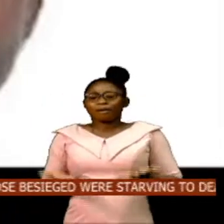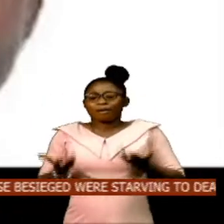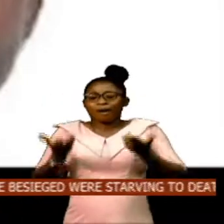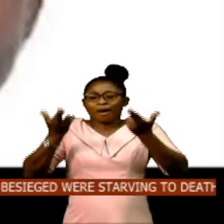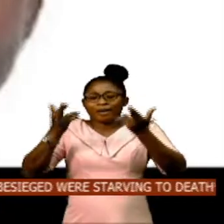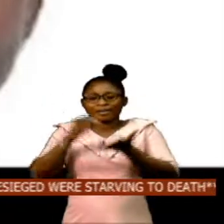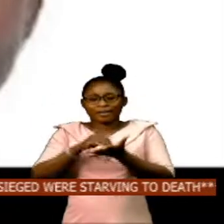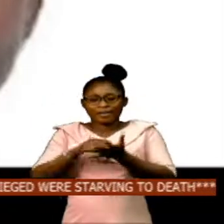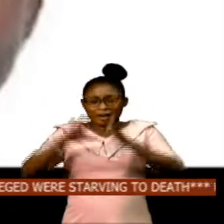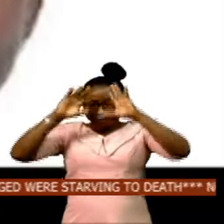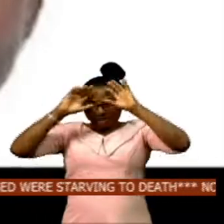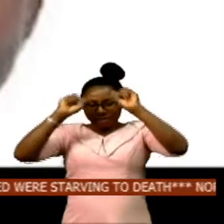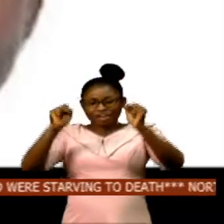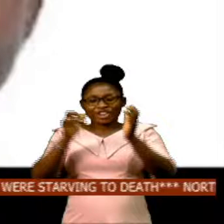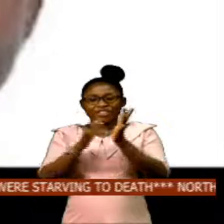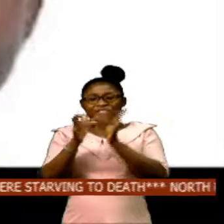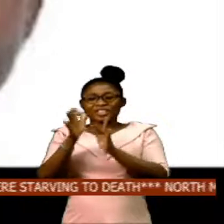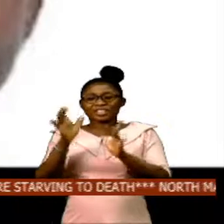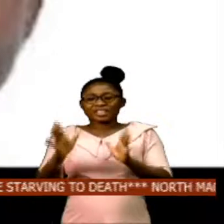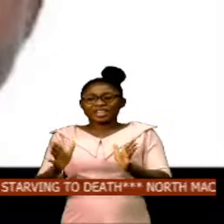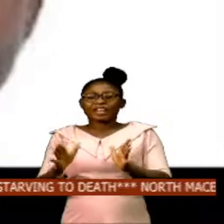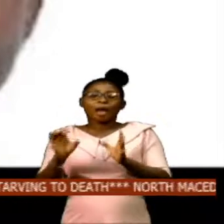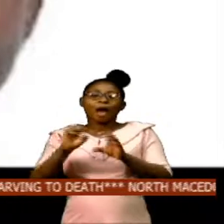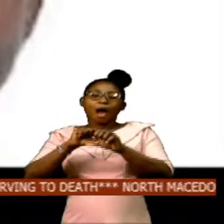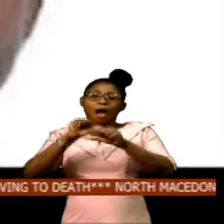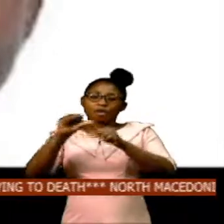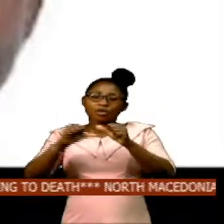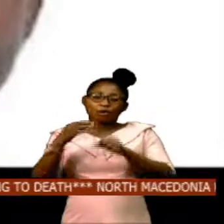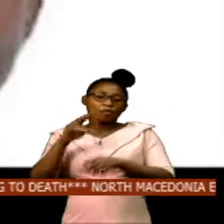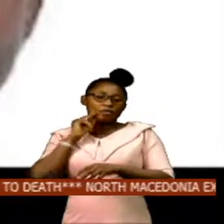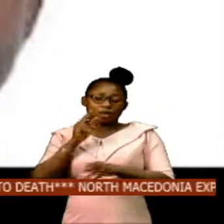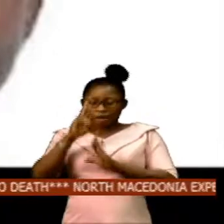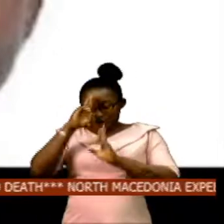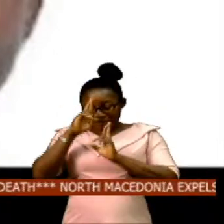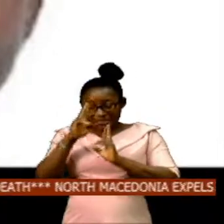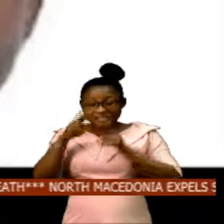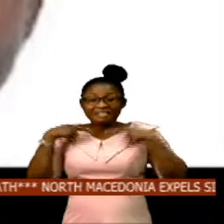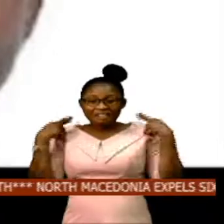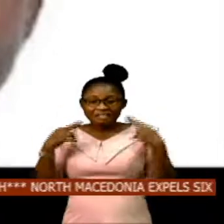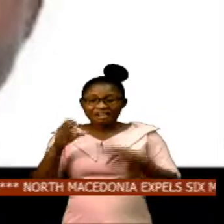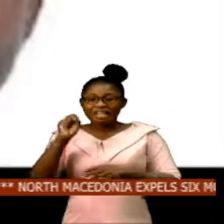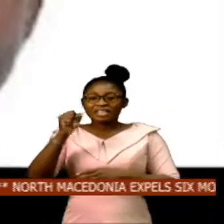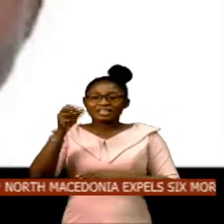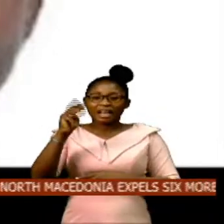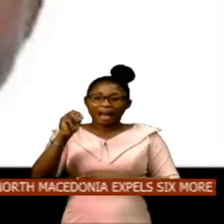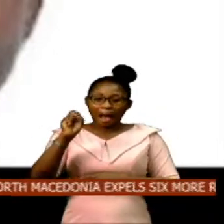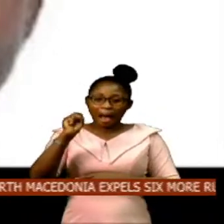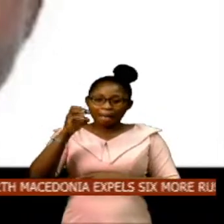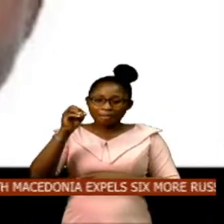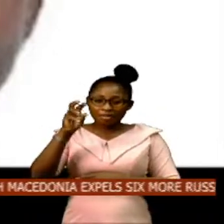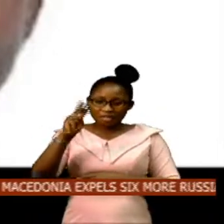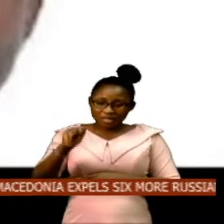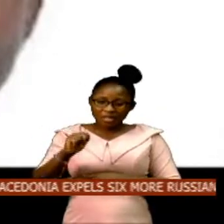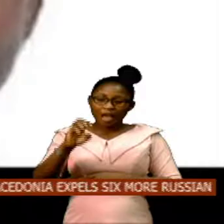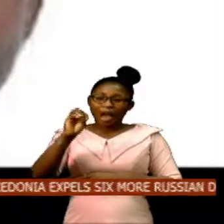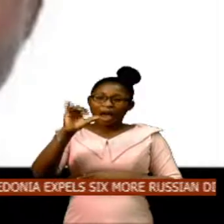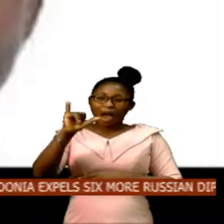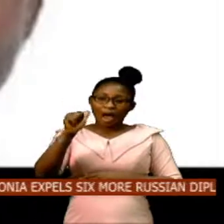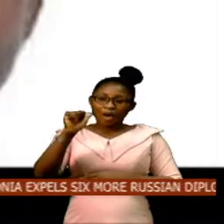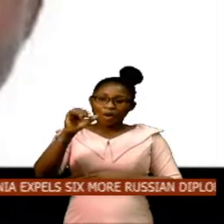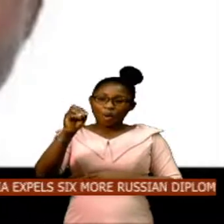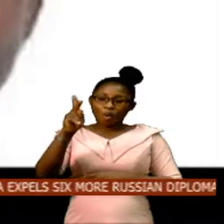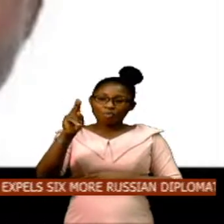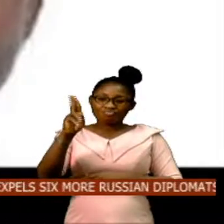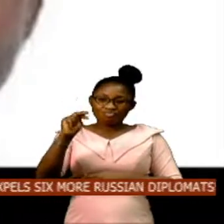Again, the President, Christian Association of Nigeria, Reverend Samson Olasupo Ayokunle, prays